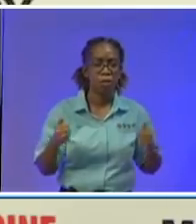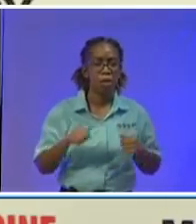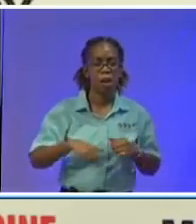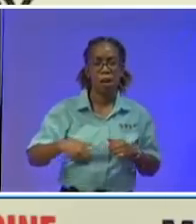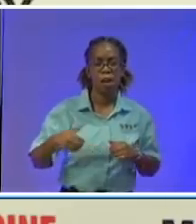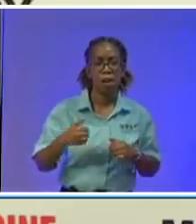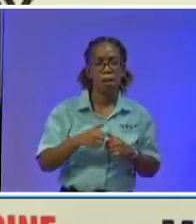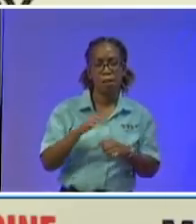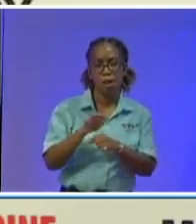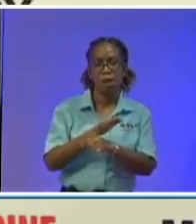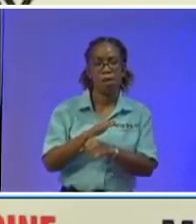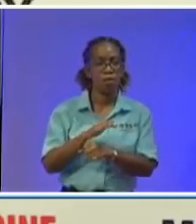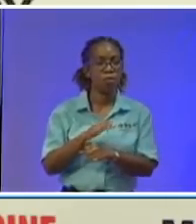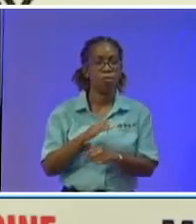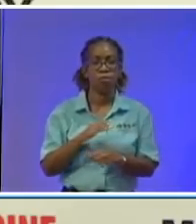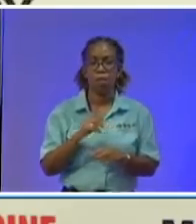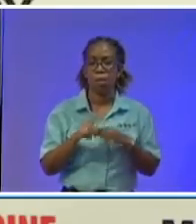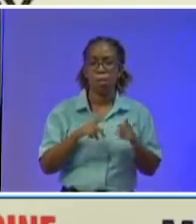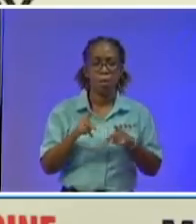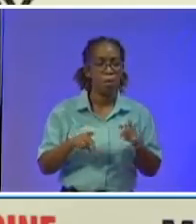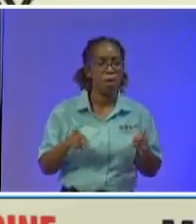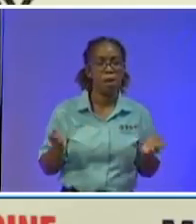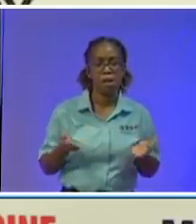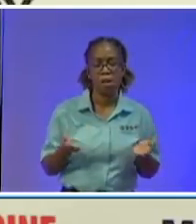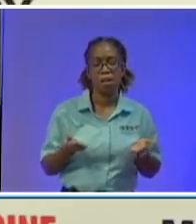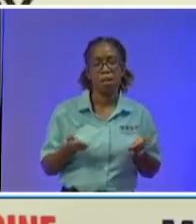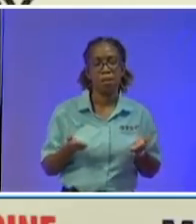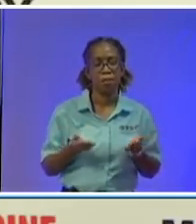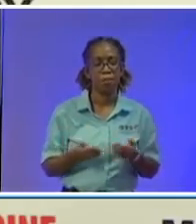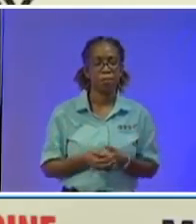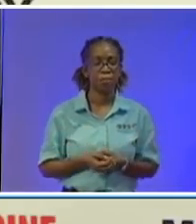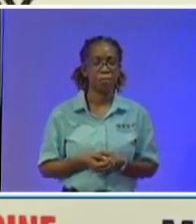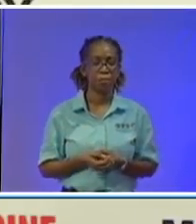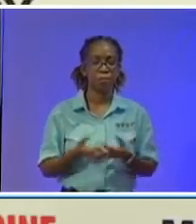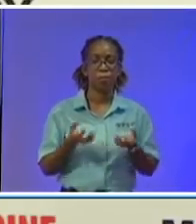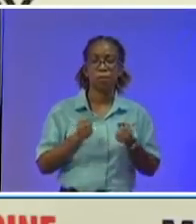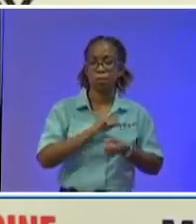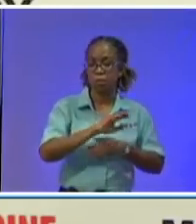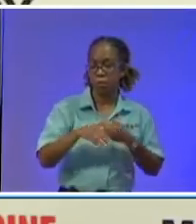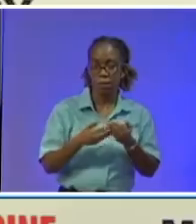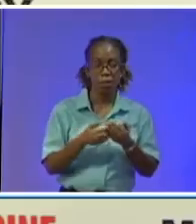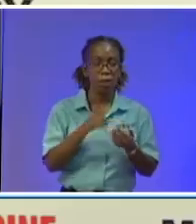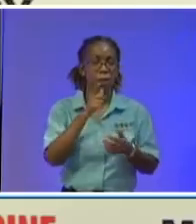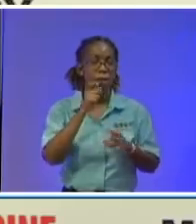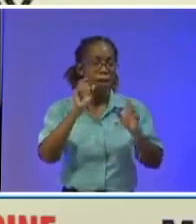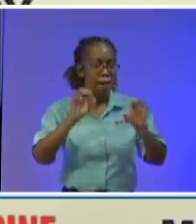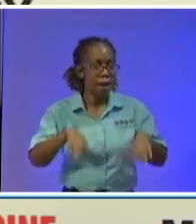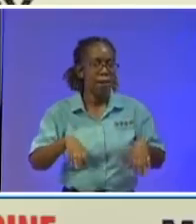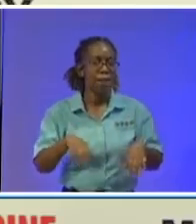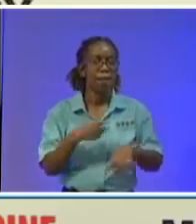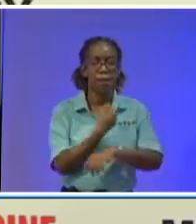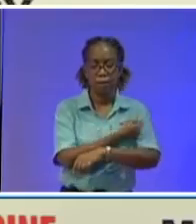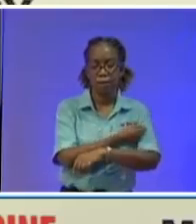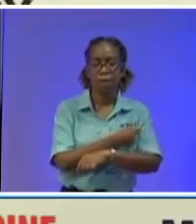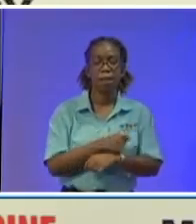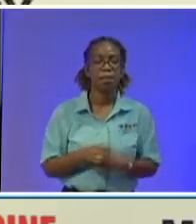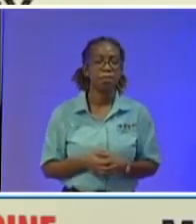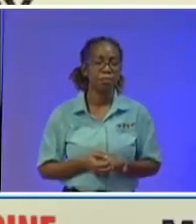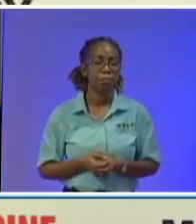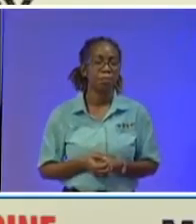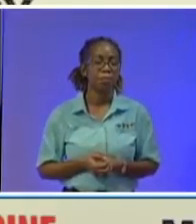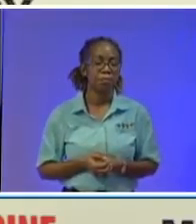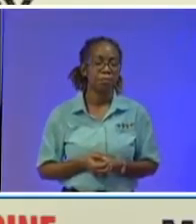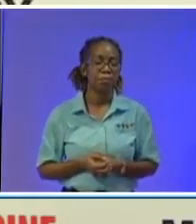population as a whole, and we want everyone who can be vaccinated, and we were saying that from the start, that there are a group of people, for now, anybody